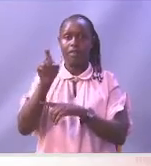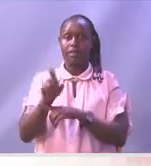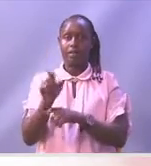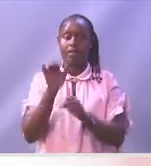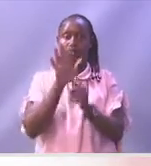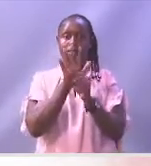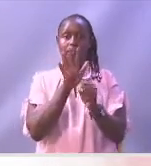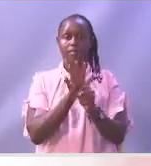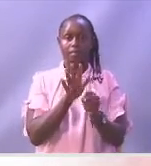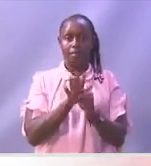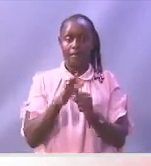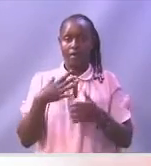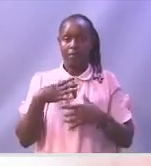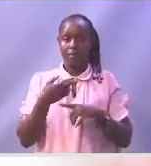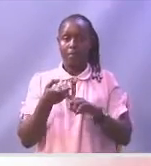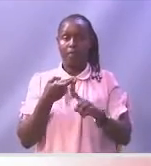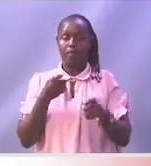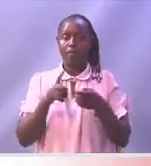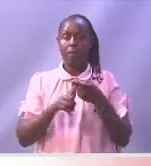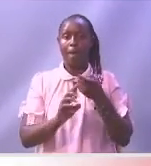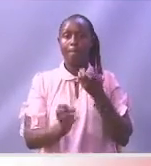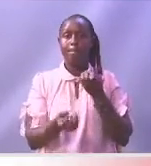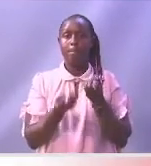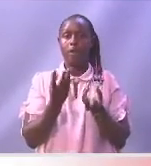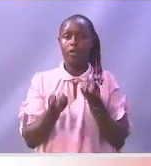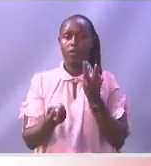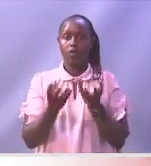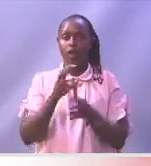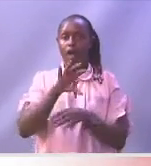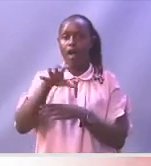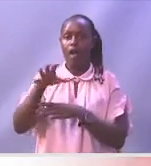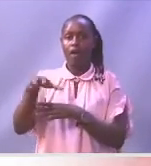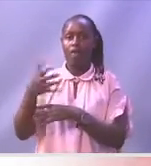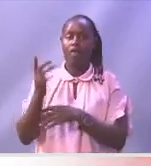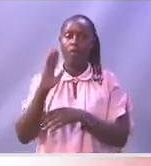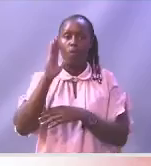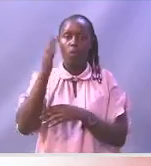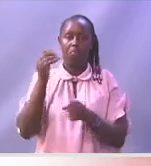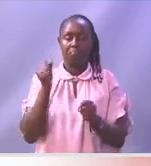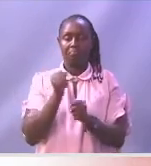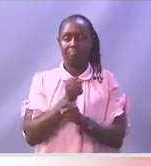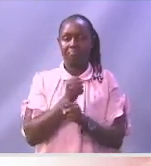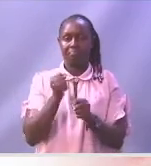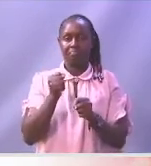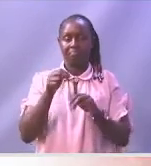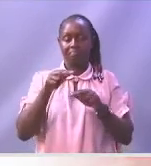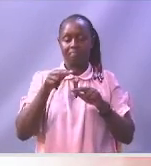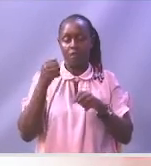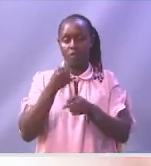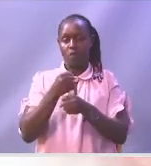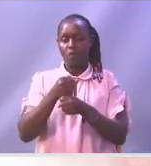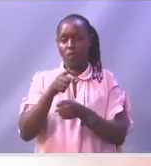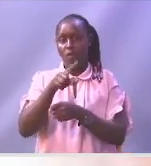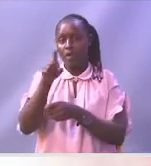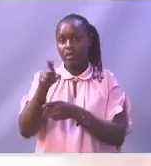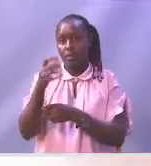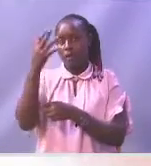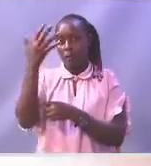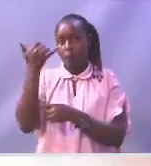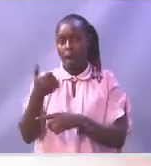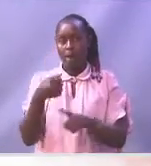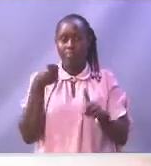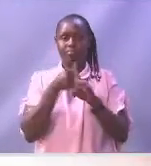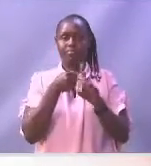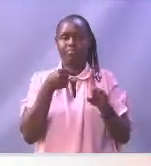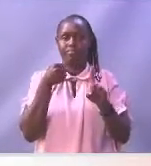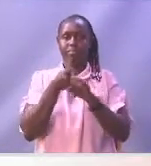of candidates from Kapturo Primary School in Baringo County will not sit for the exams following frequently burning tree